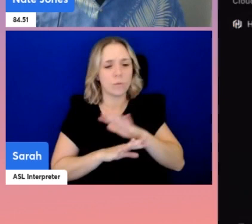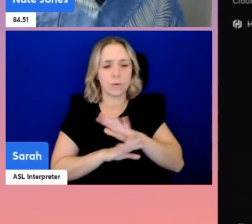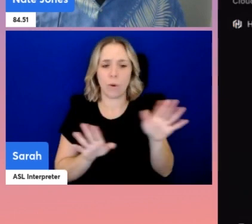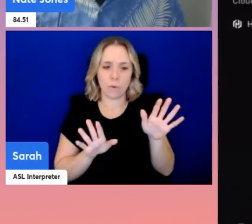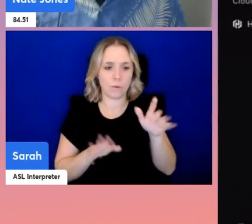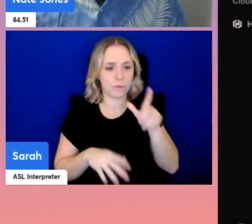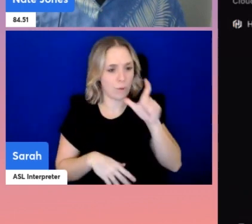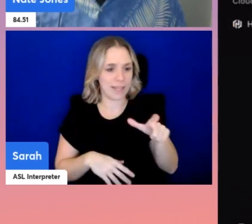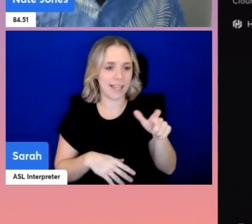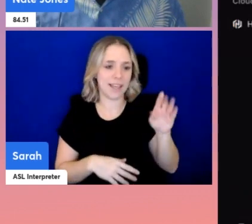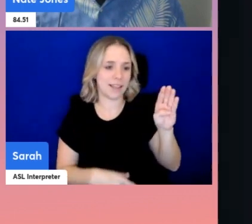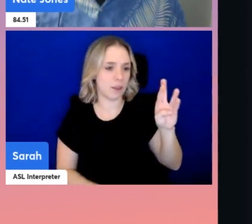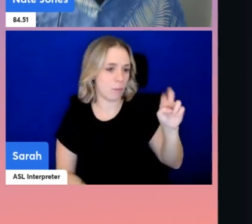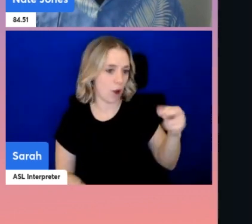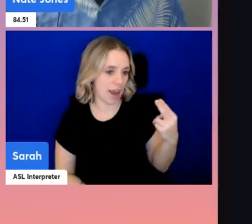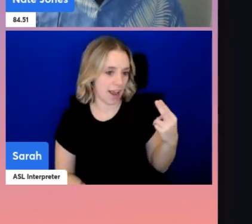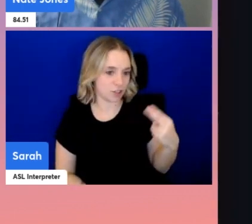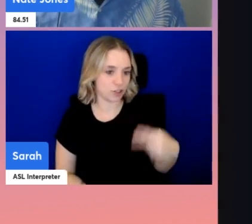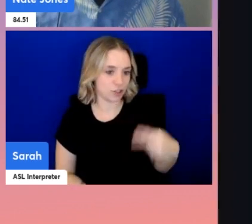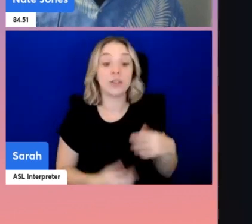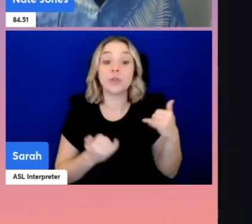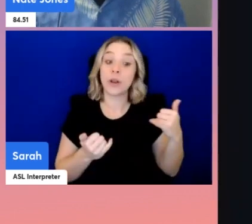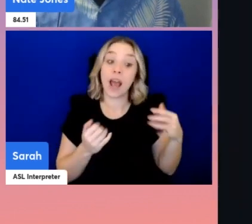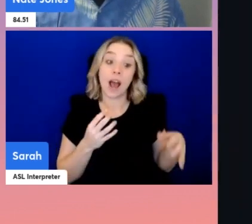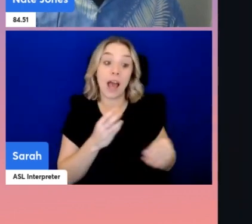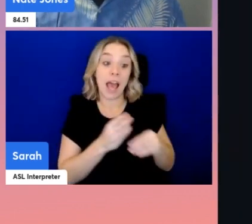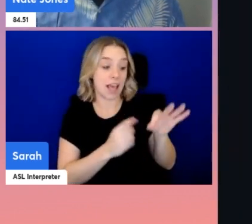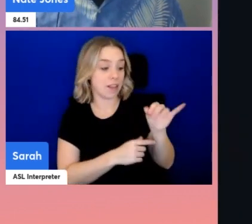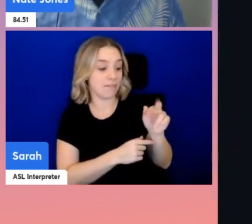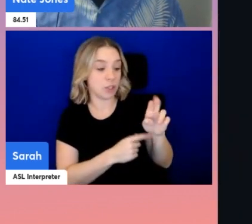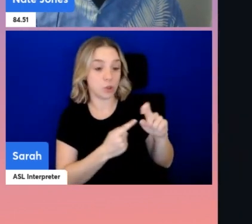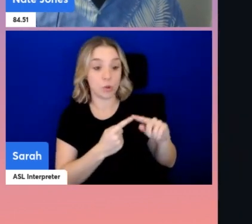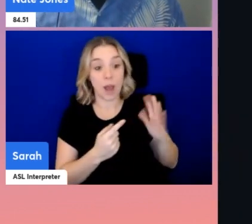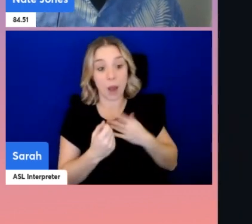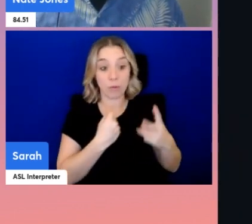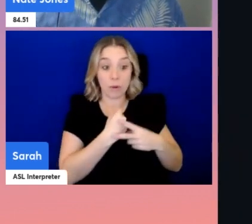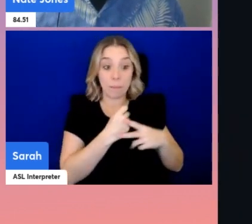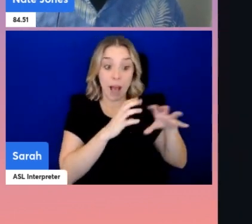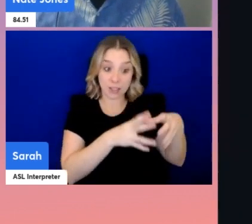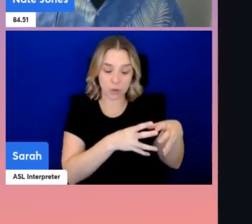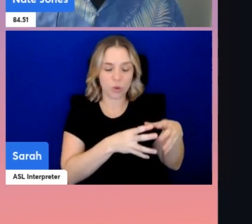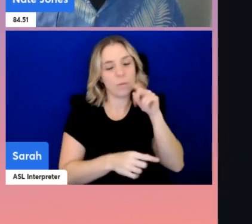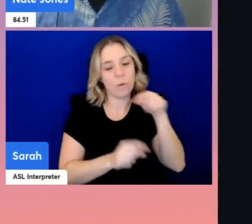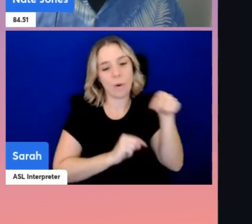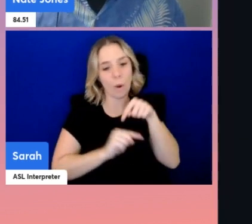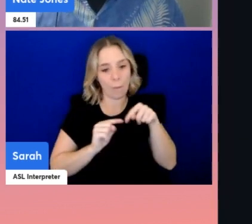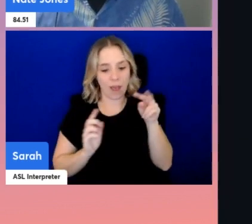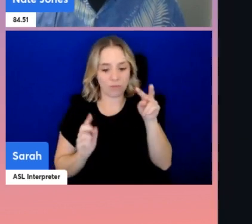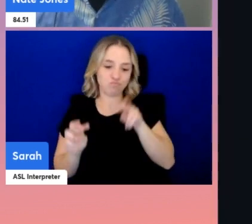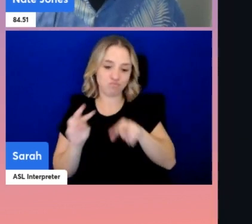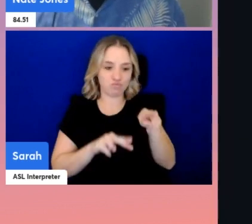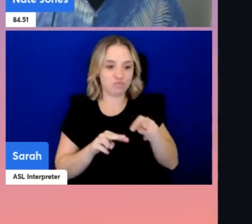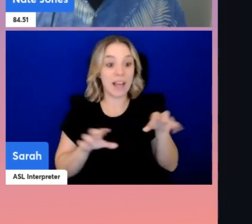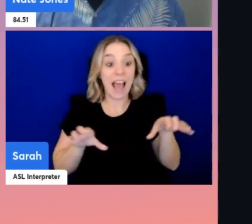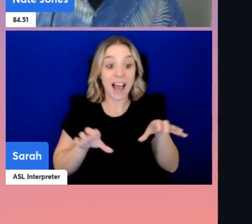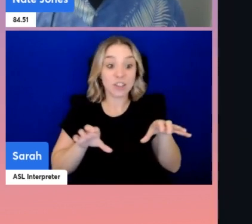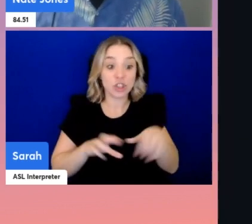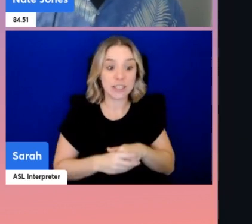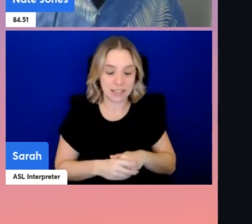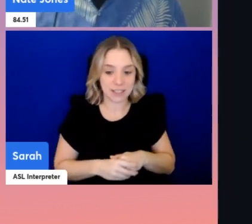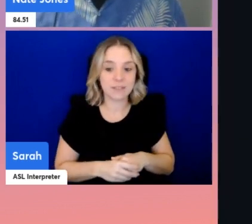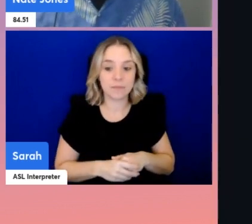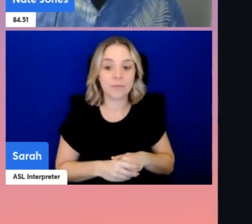now that we have this feature added into our repository, we're going to go back and take a look at actions. And